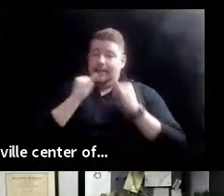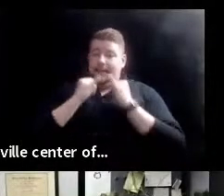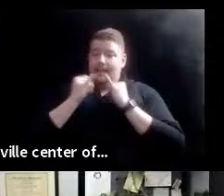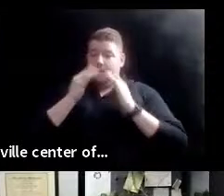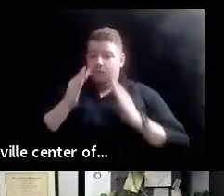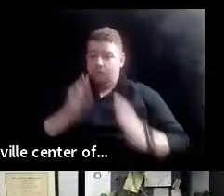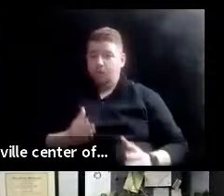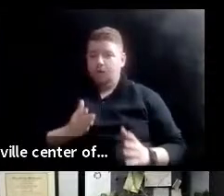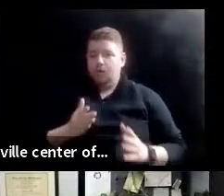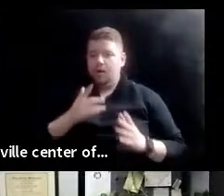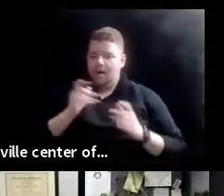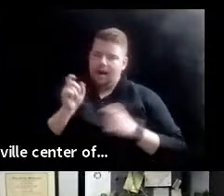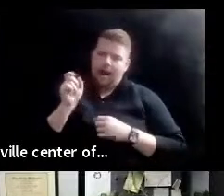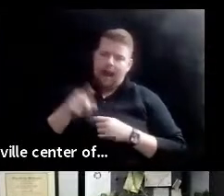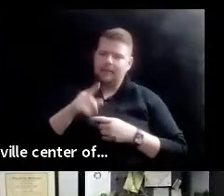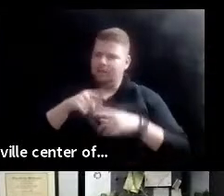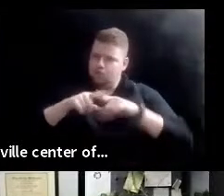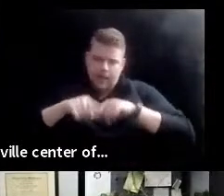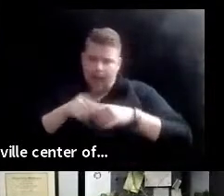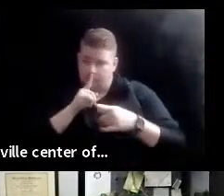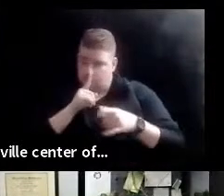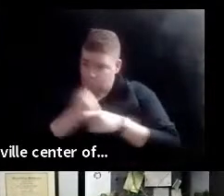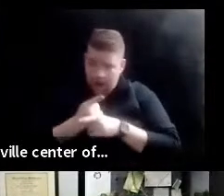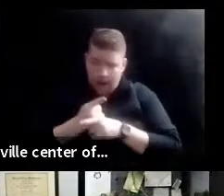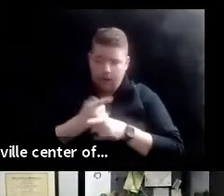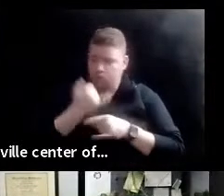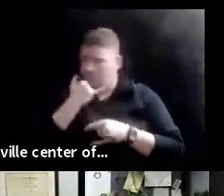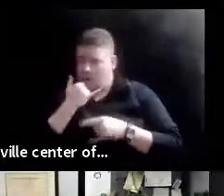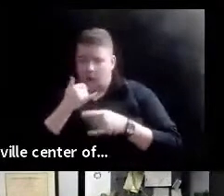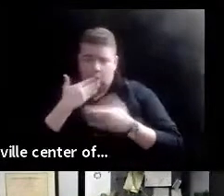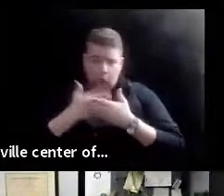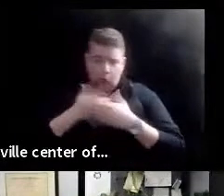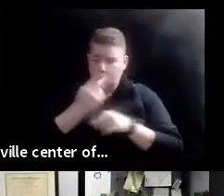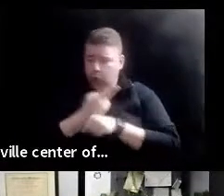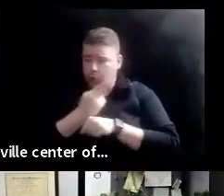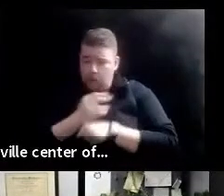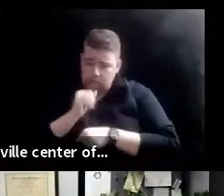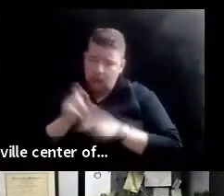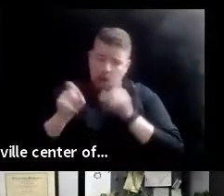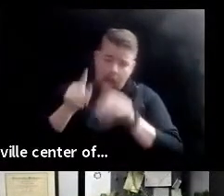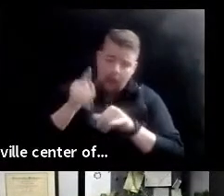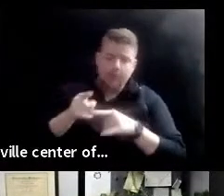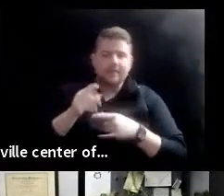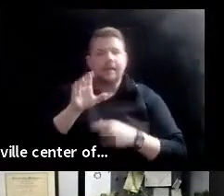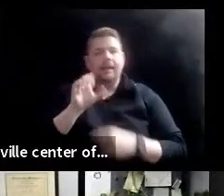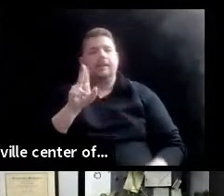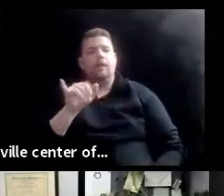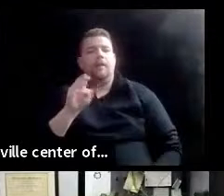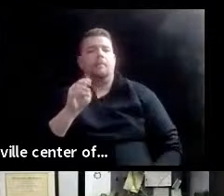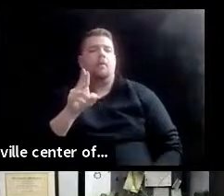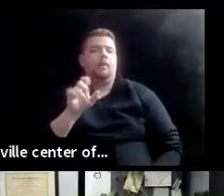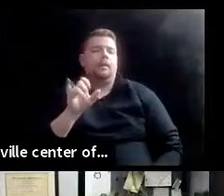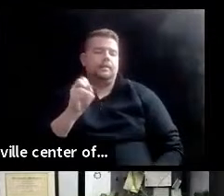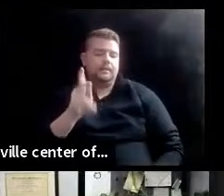was asking about its reliability. And Carrie Mullis